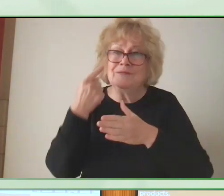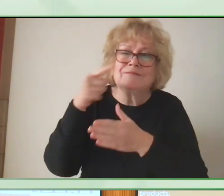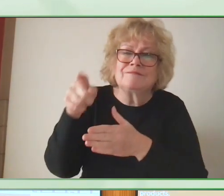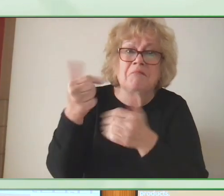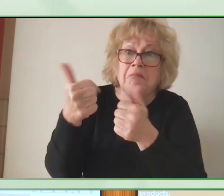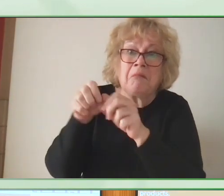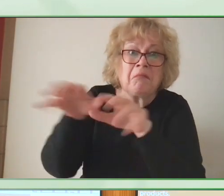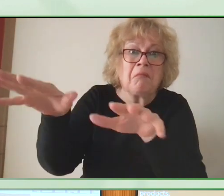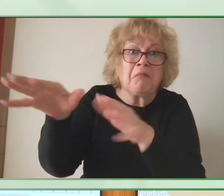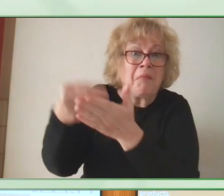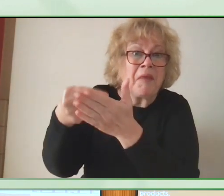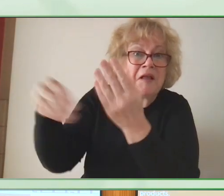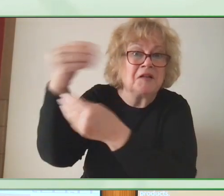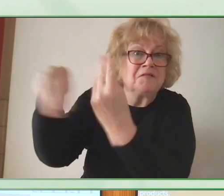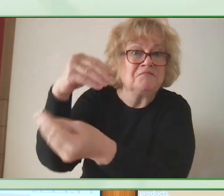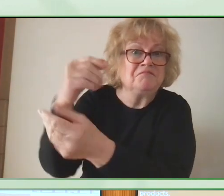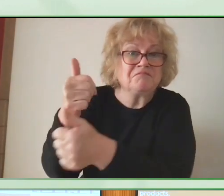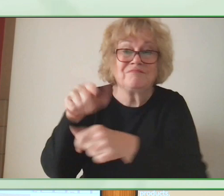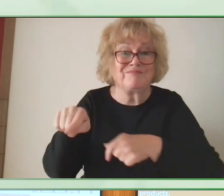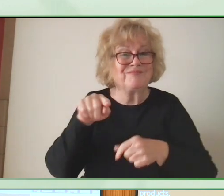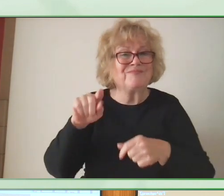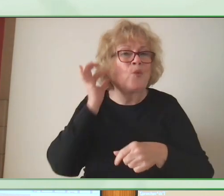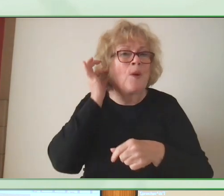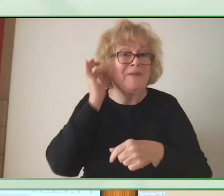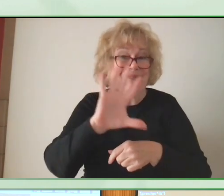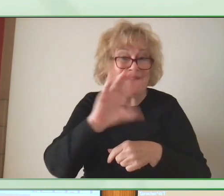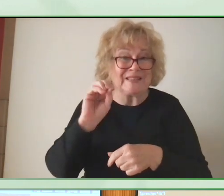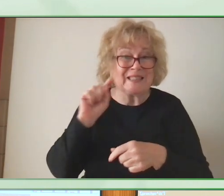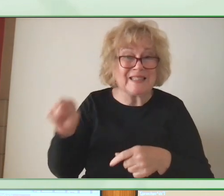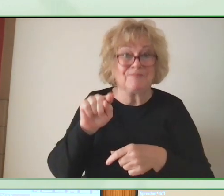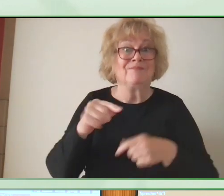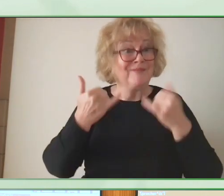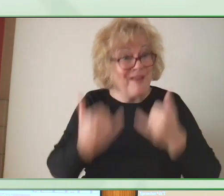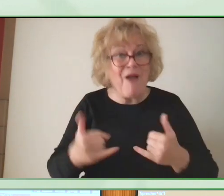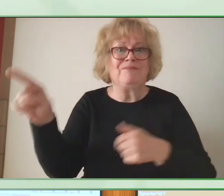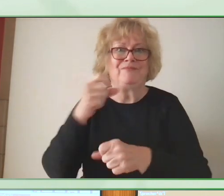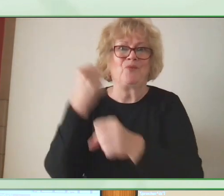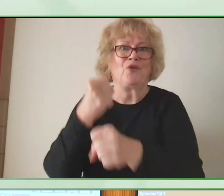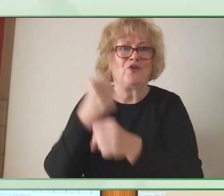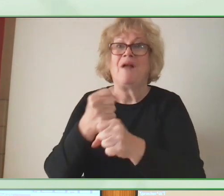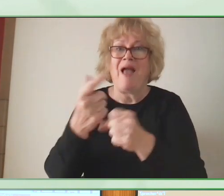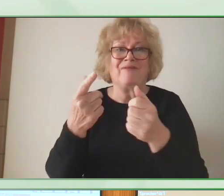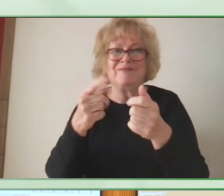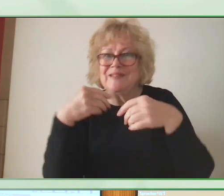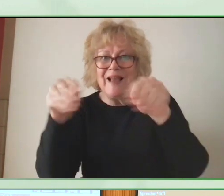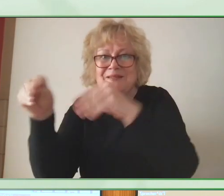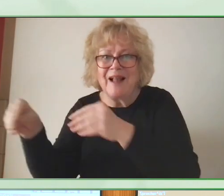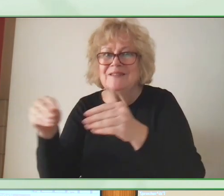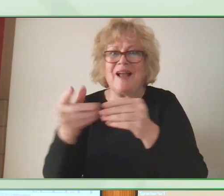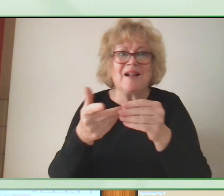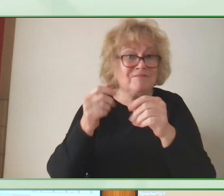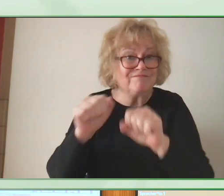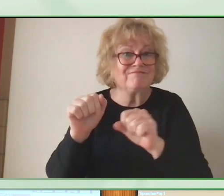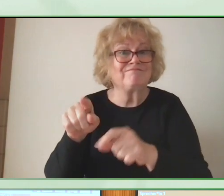have their social media platform for sharing their products. And socially, we told the